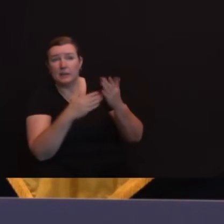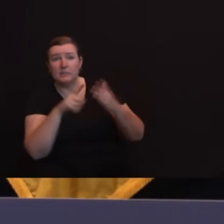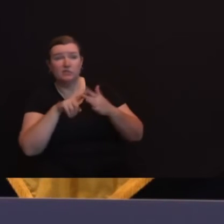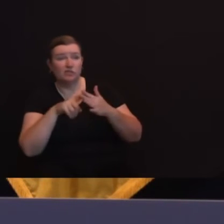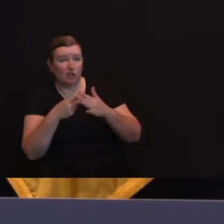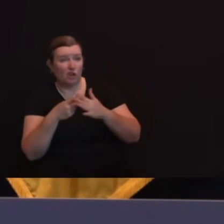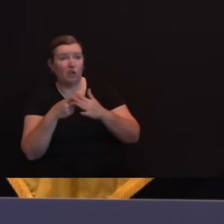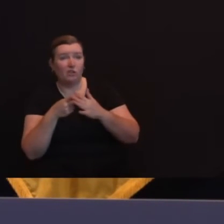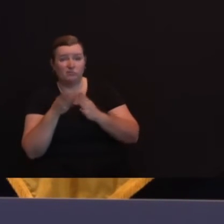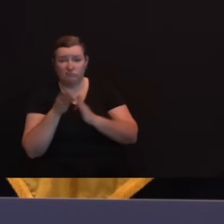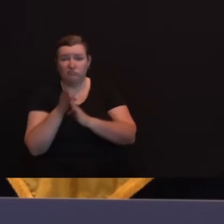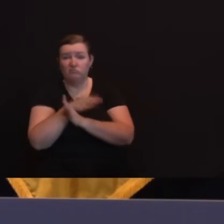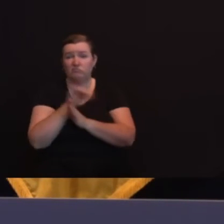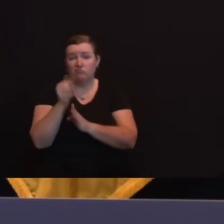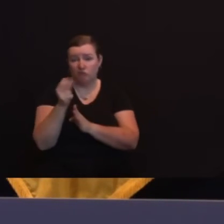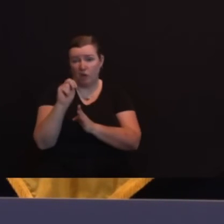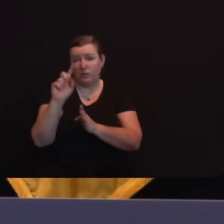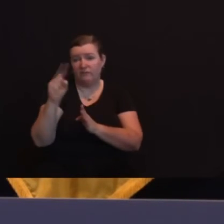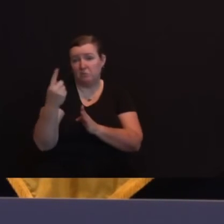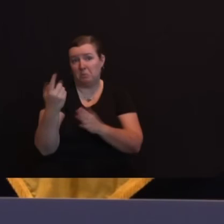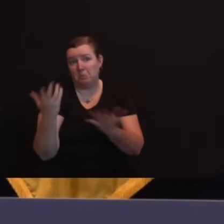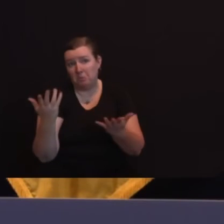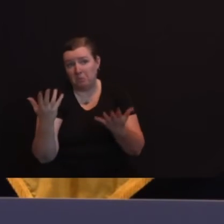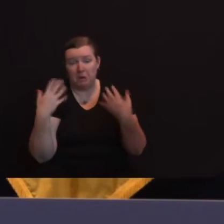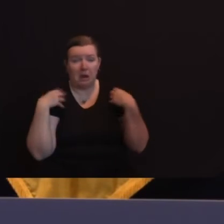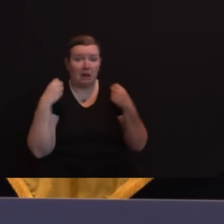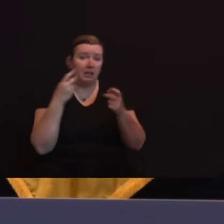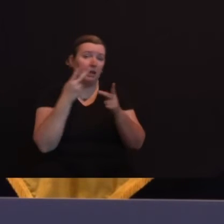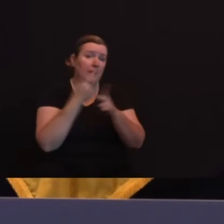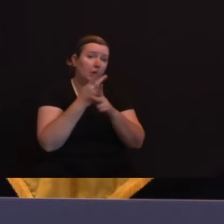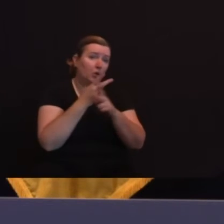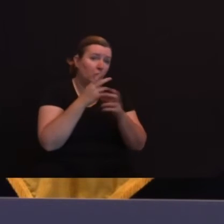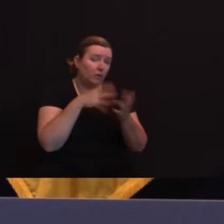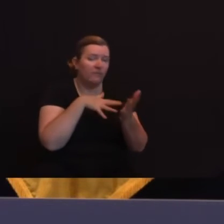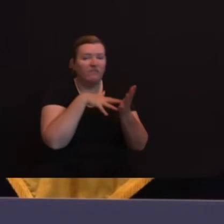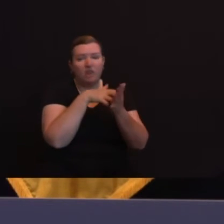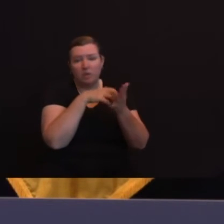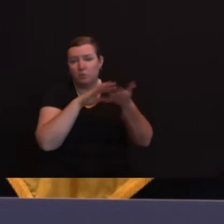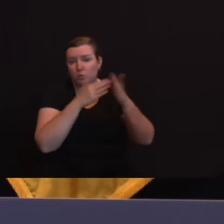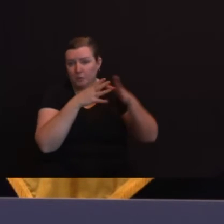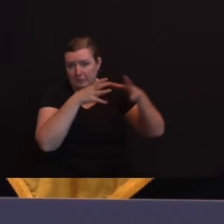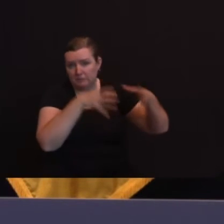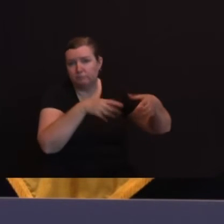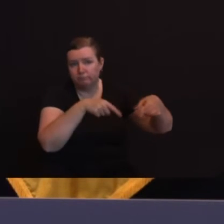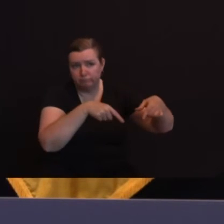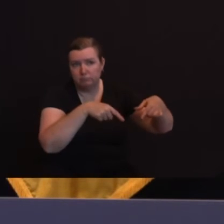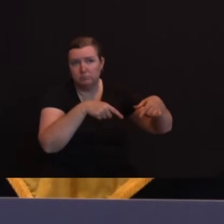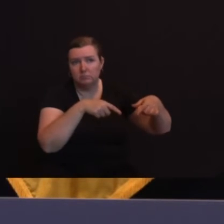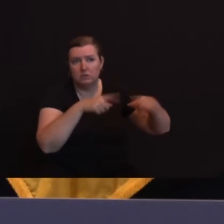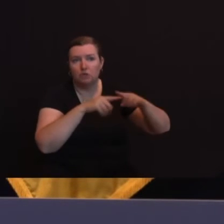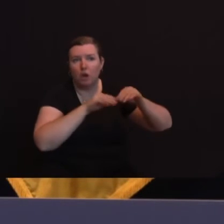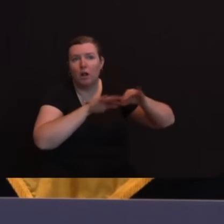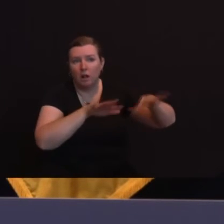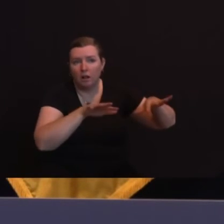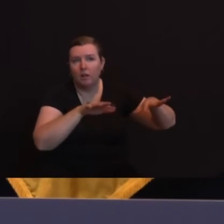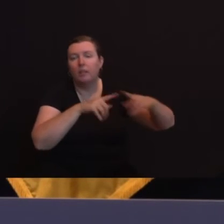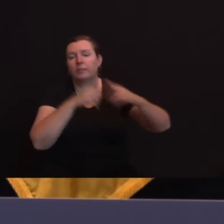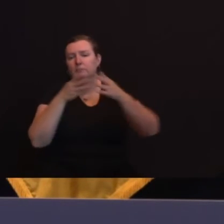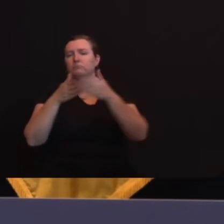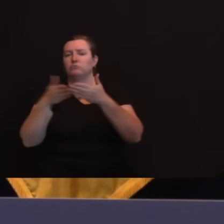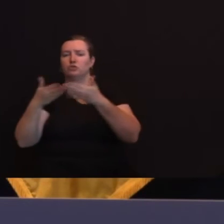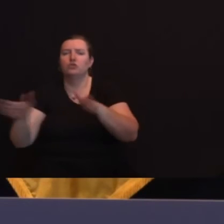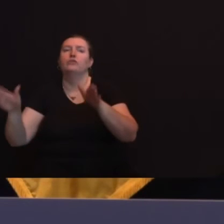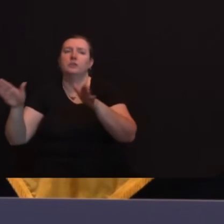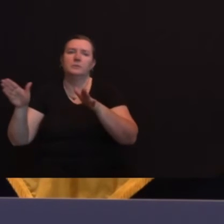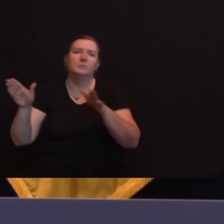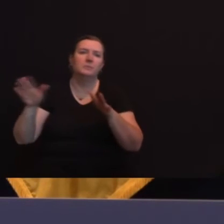vulnerable communities, frontline healthcare workers, essential workers, and then moving into the general population by April or May. I don't want to put words in Vivek's